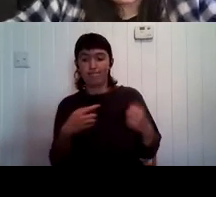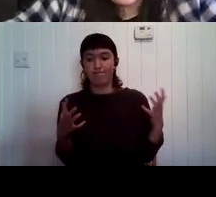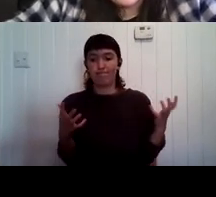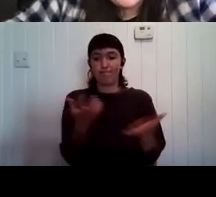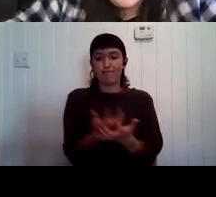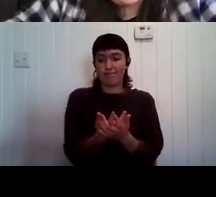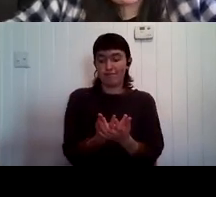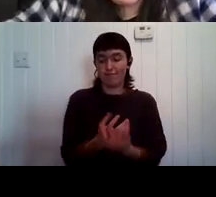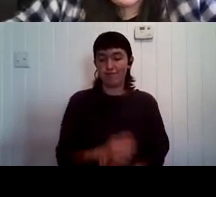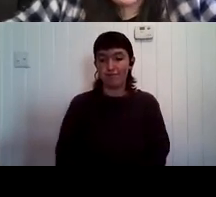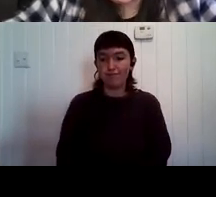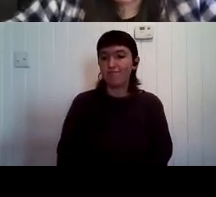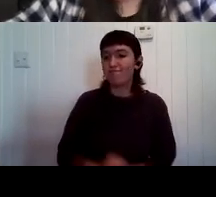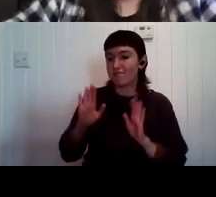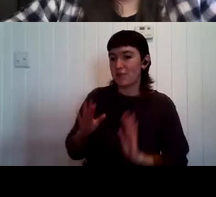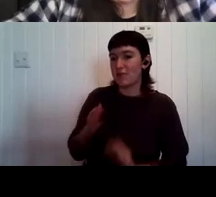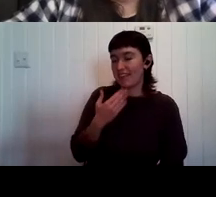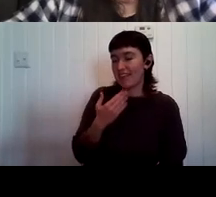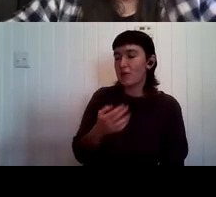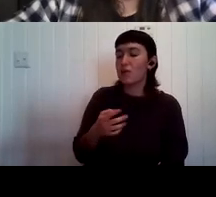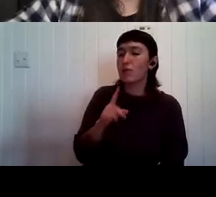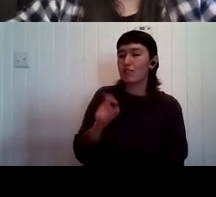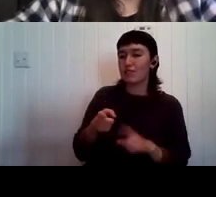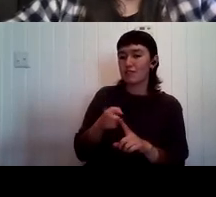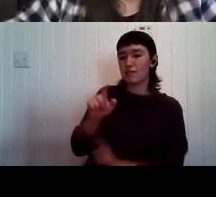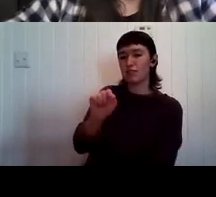from Tommy. This is a hard question. What